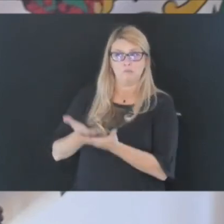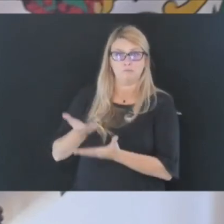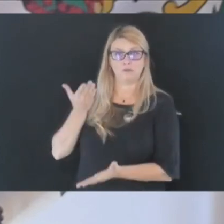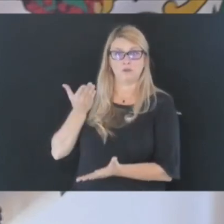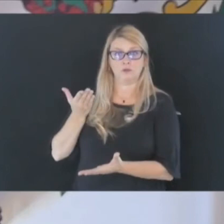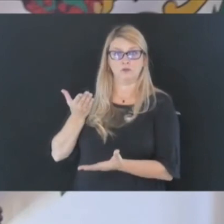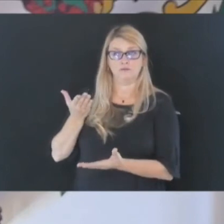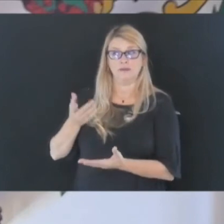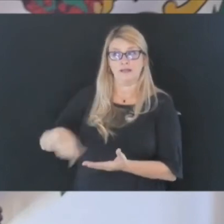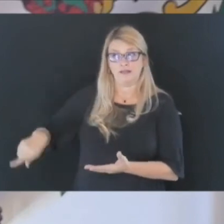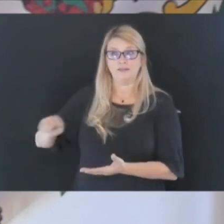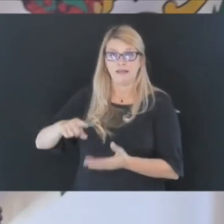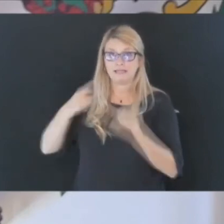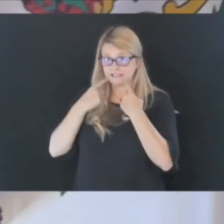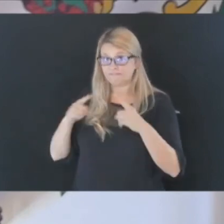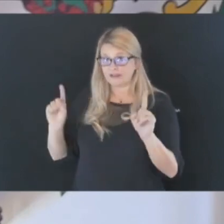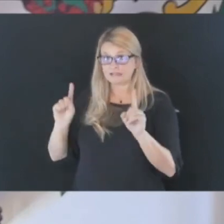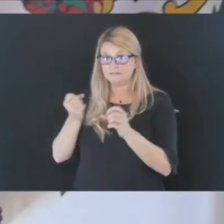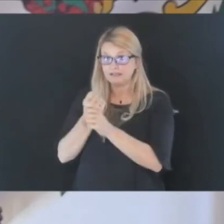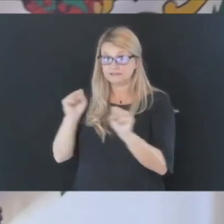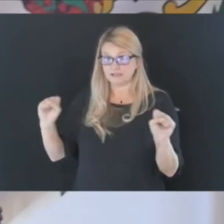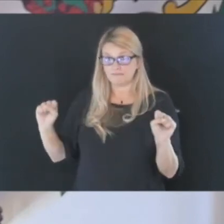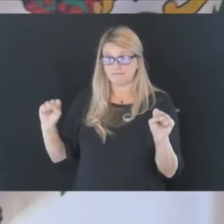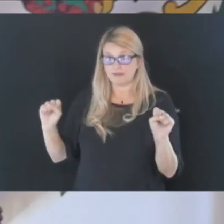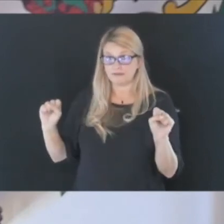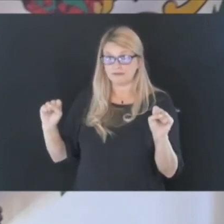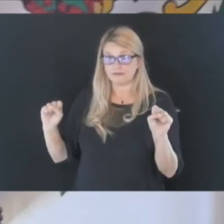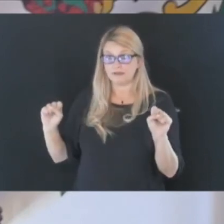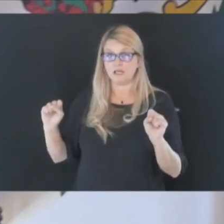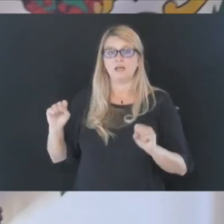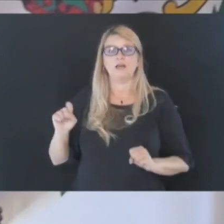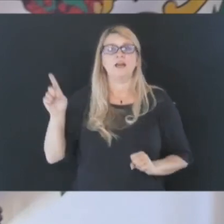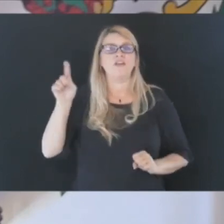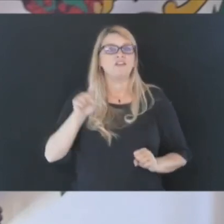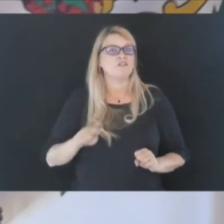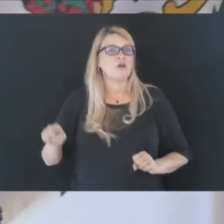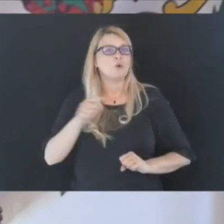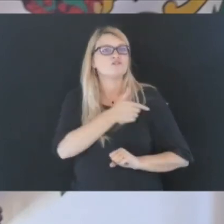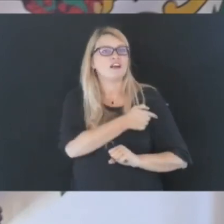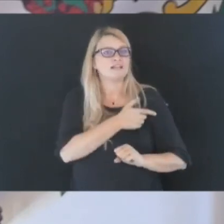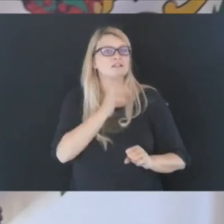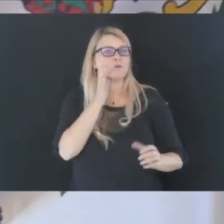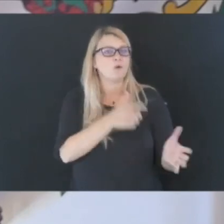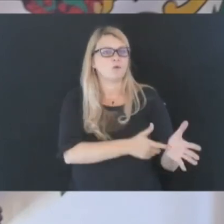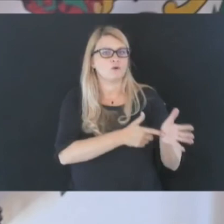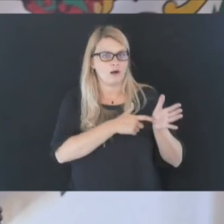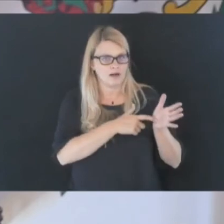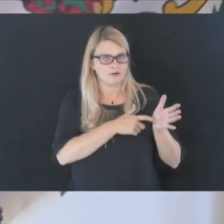is highly effective and safe. These vaccines will require